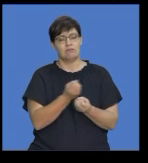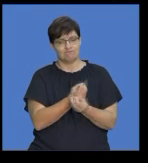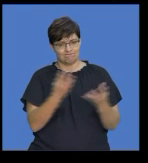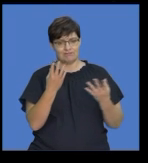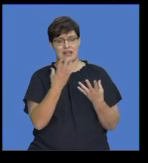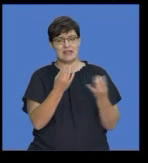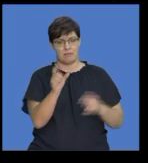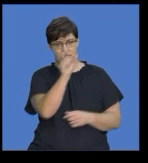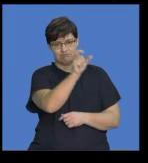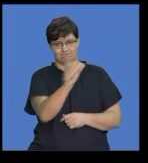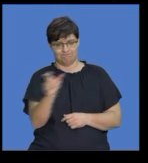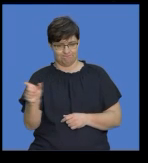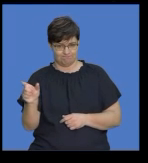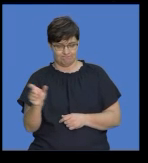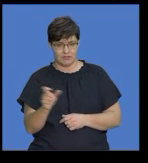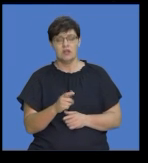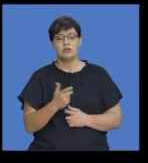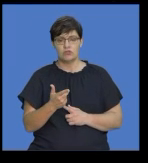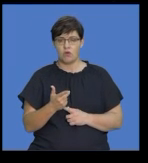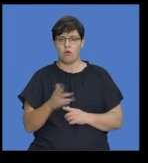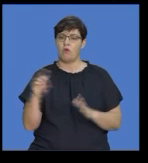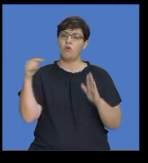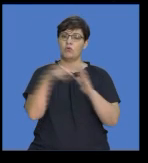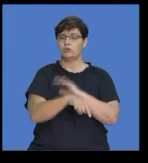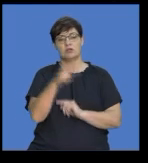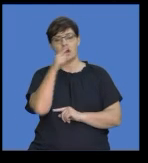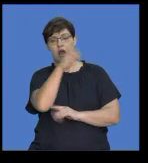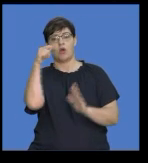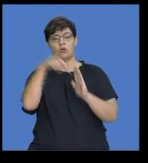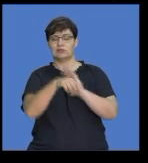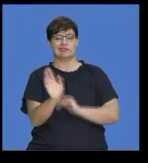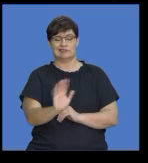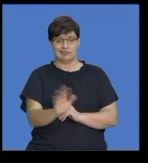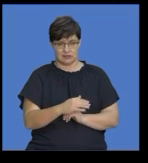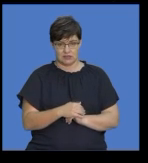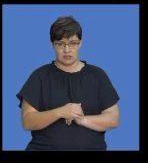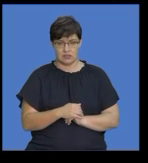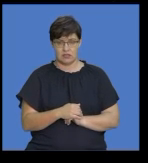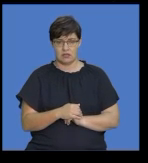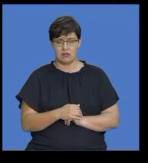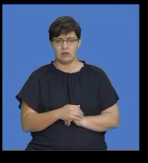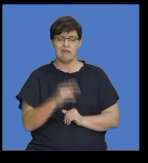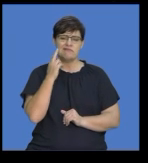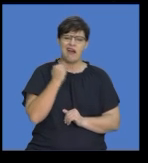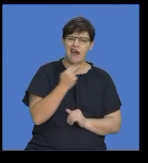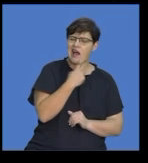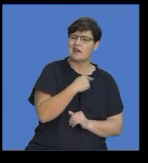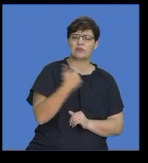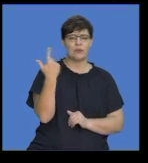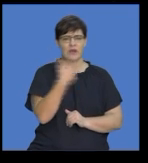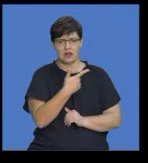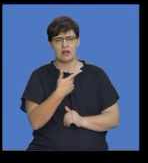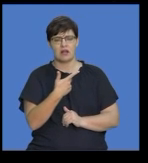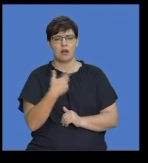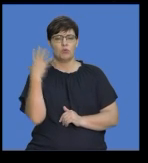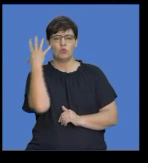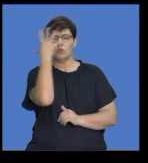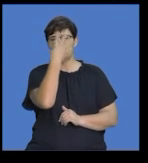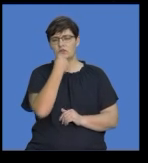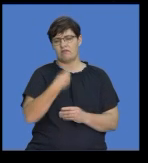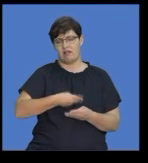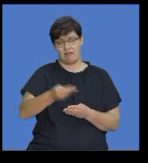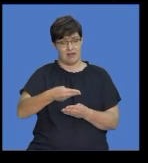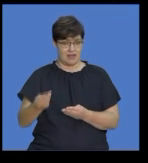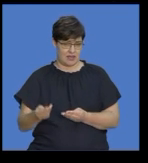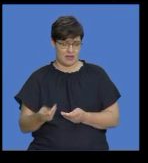so that we don't lose sight of the content. It's very nice and well to draw a beautiful flyer, but it's also, you must